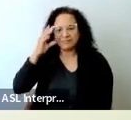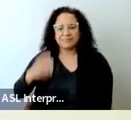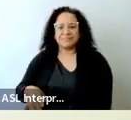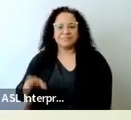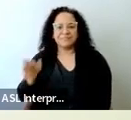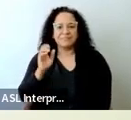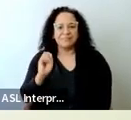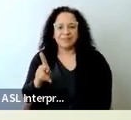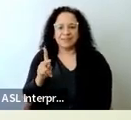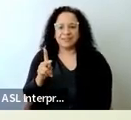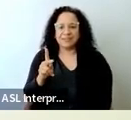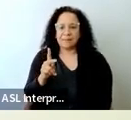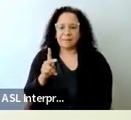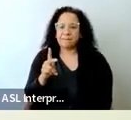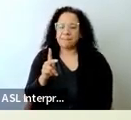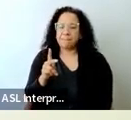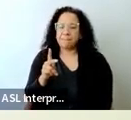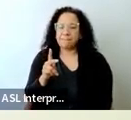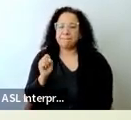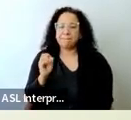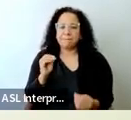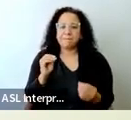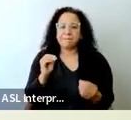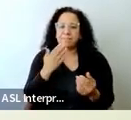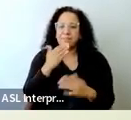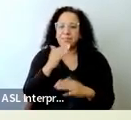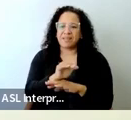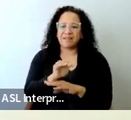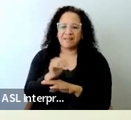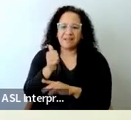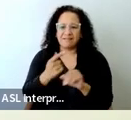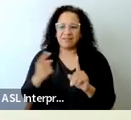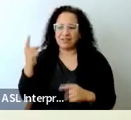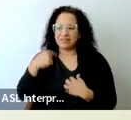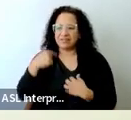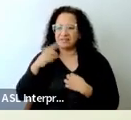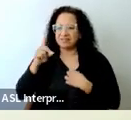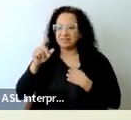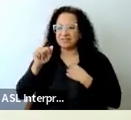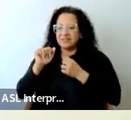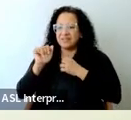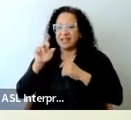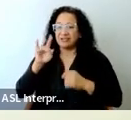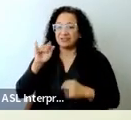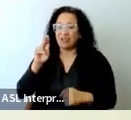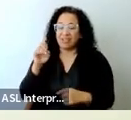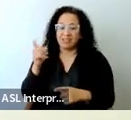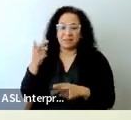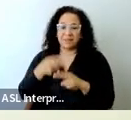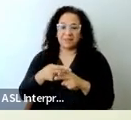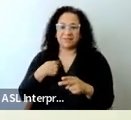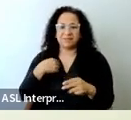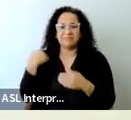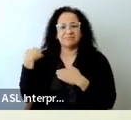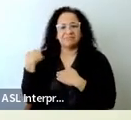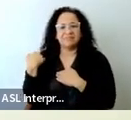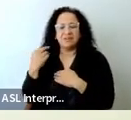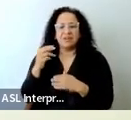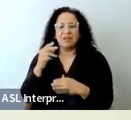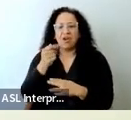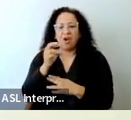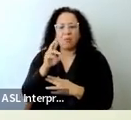All right. So good afternoon, everyone. As Darlene mentioned, I currently oversee Harbor Regional